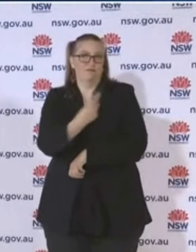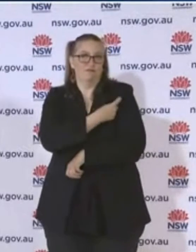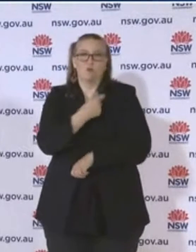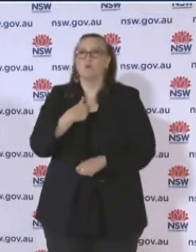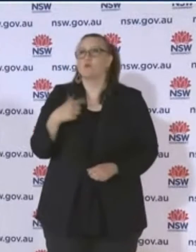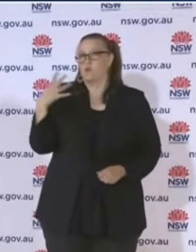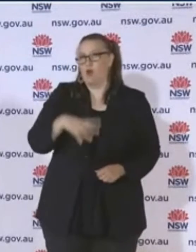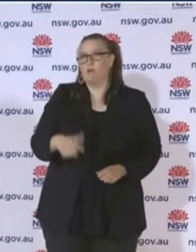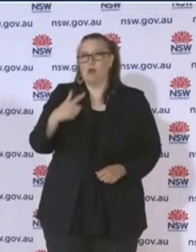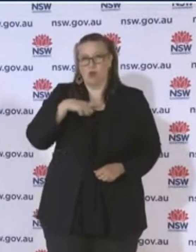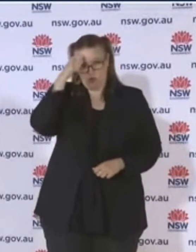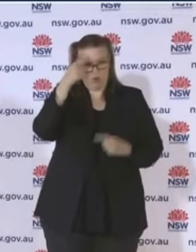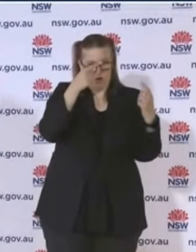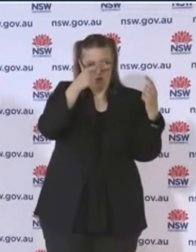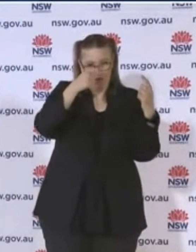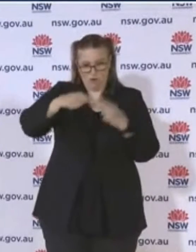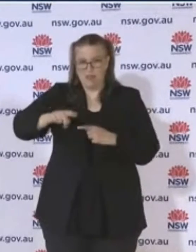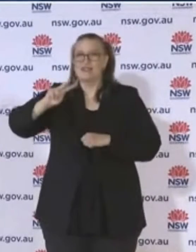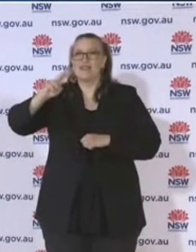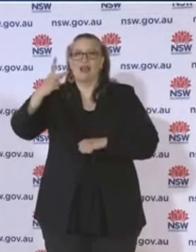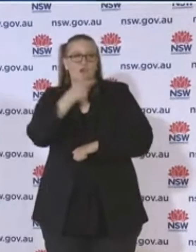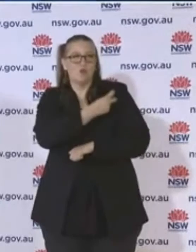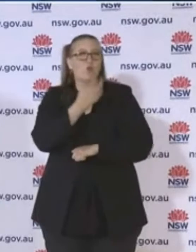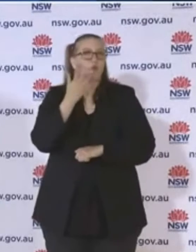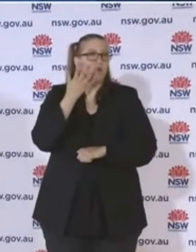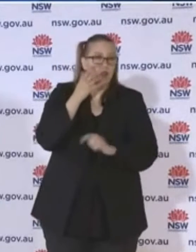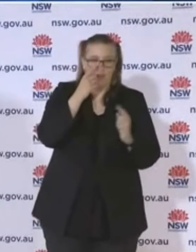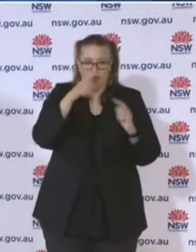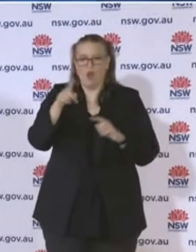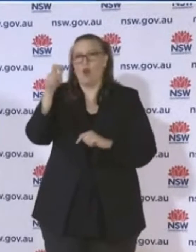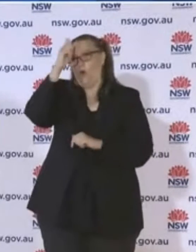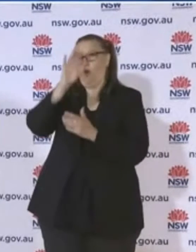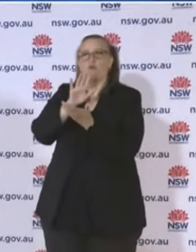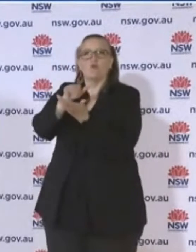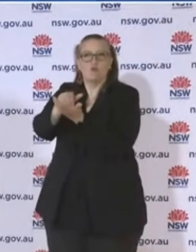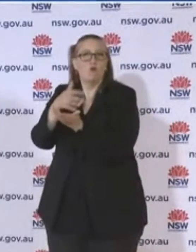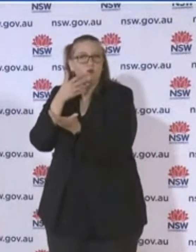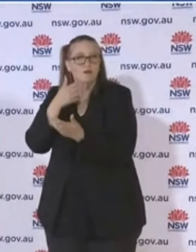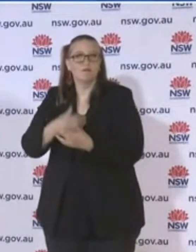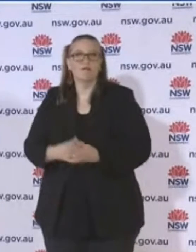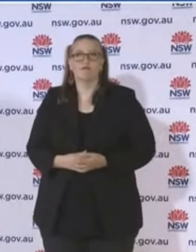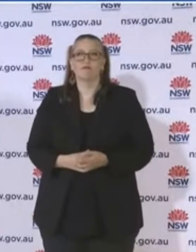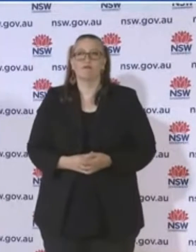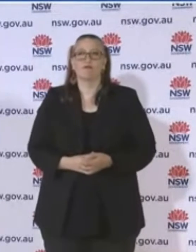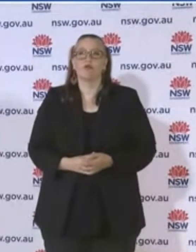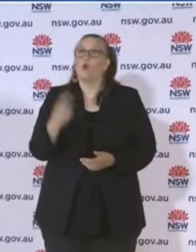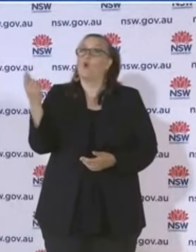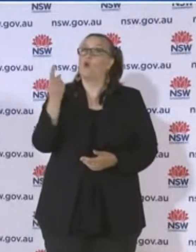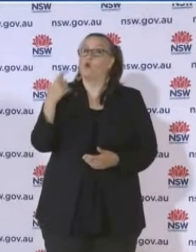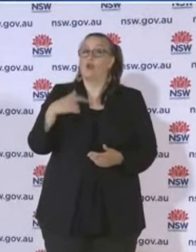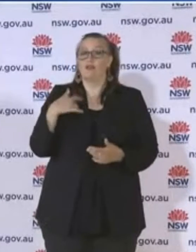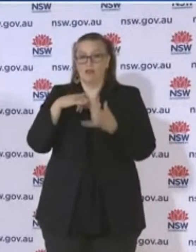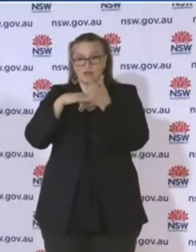wanted to say today how much I think every day about all those families in Western and Southwestern Sydney who are living under very